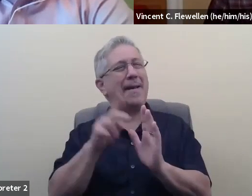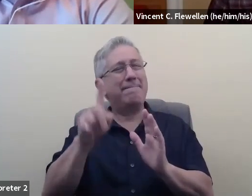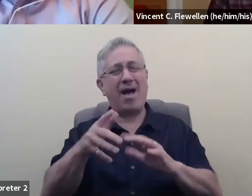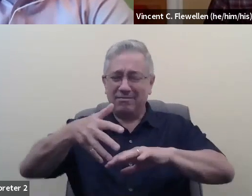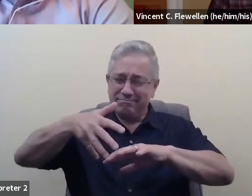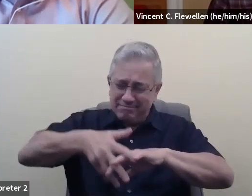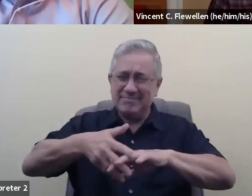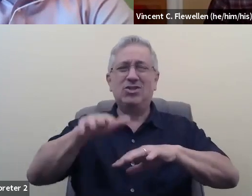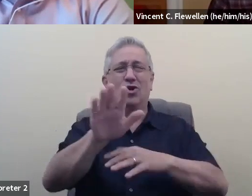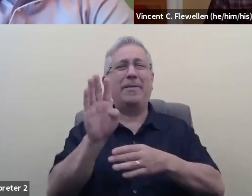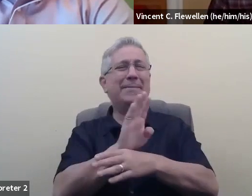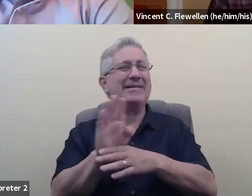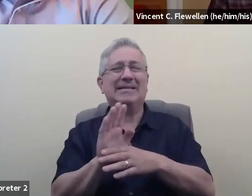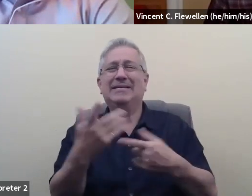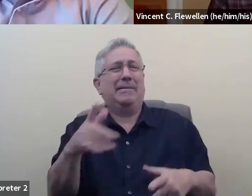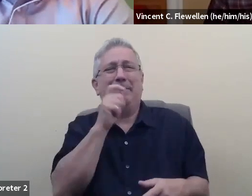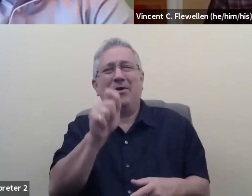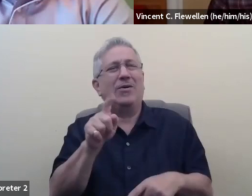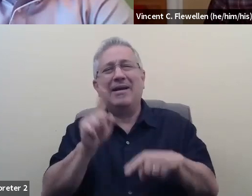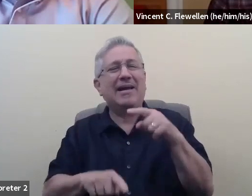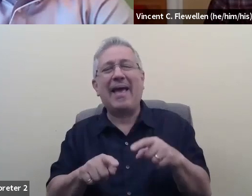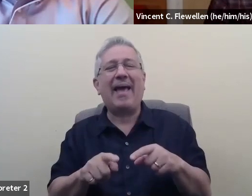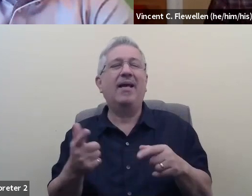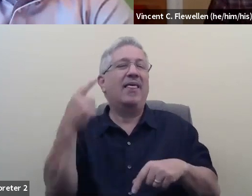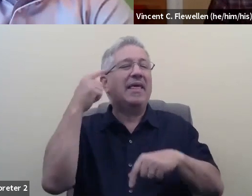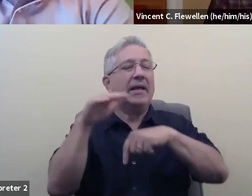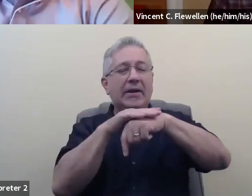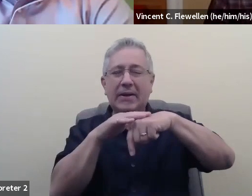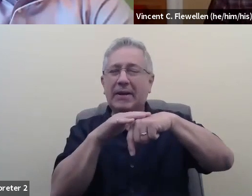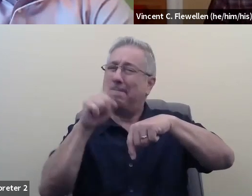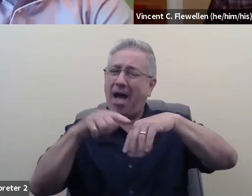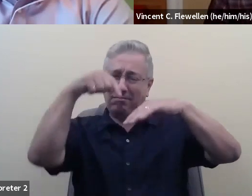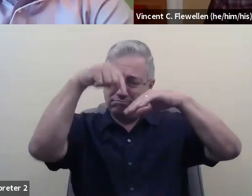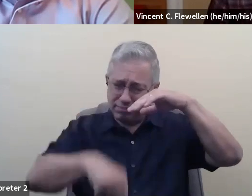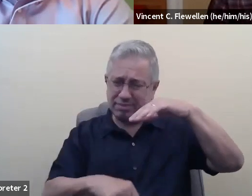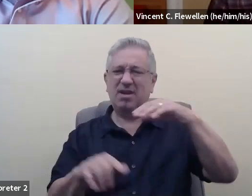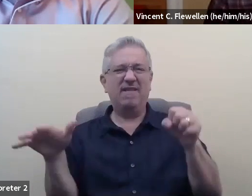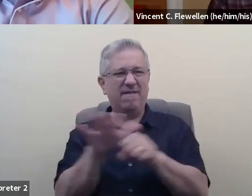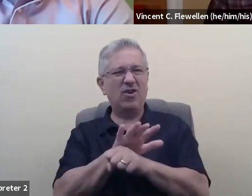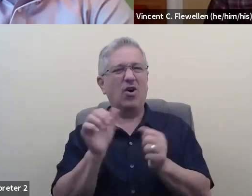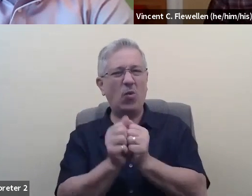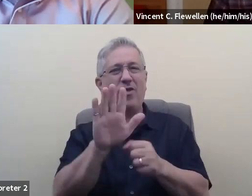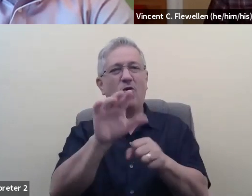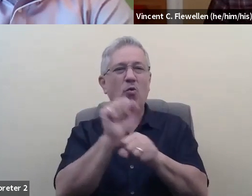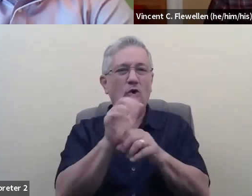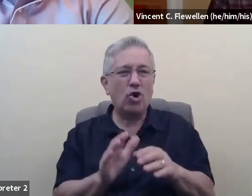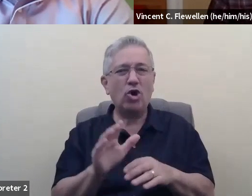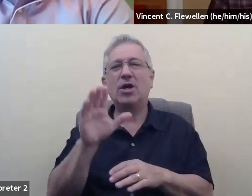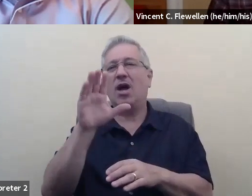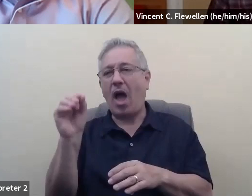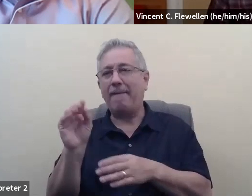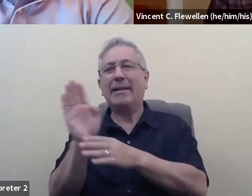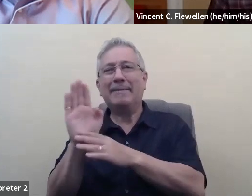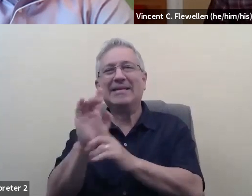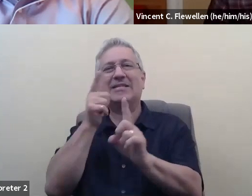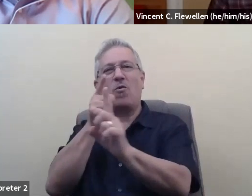come back to that question that you addressed. The question is about a person who works for let me see if I can